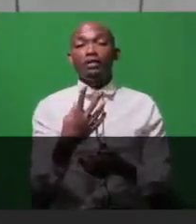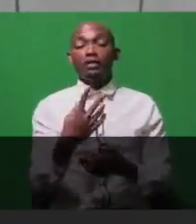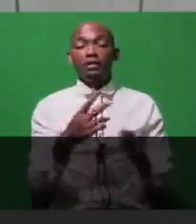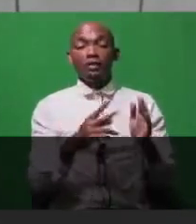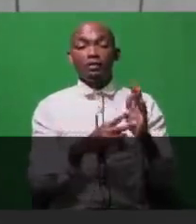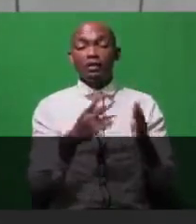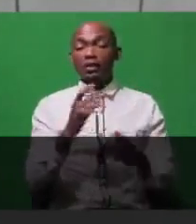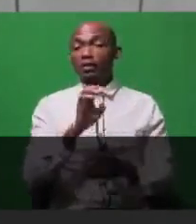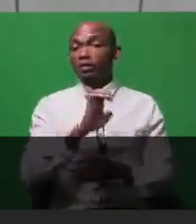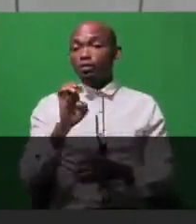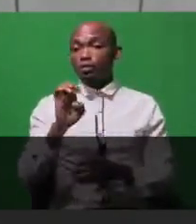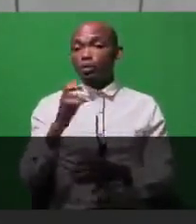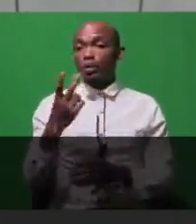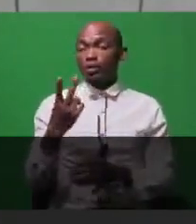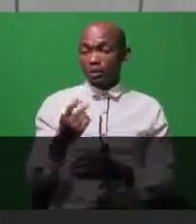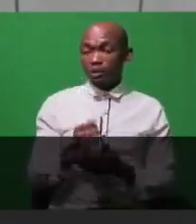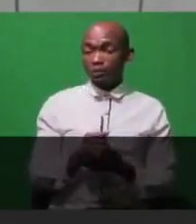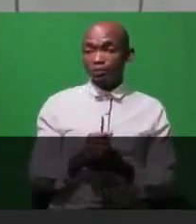25,200.